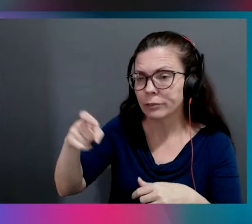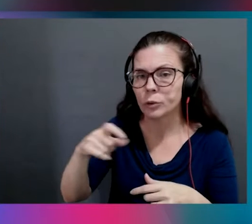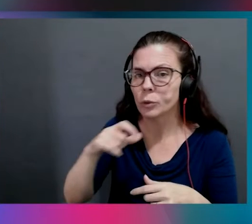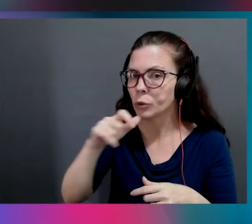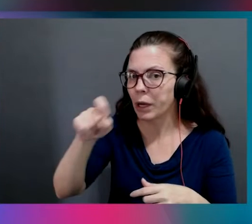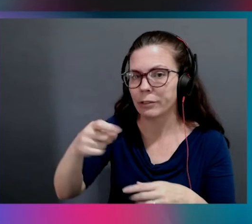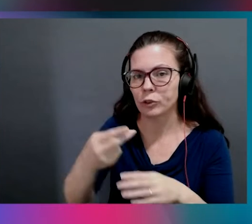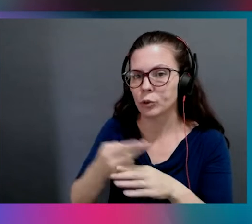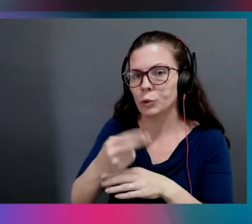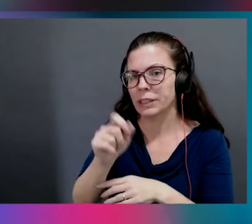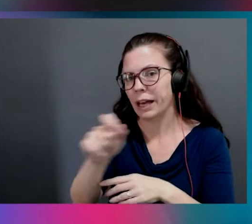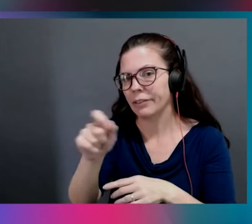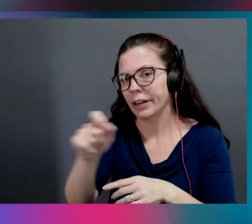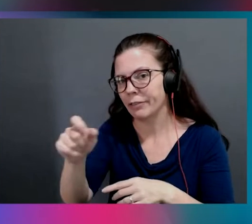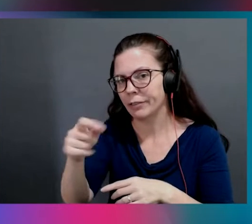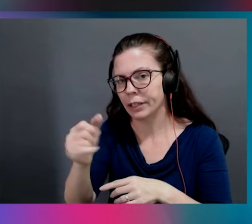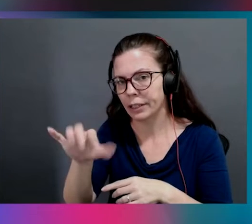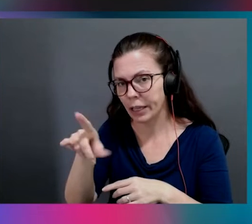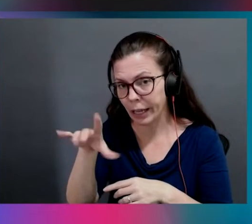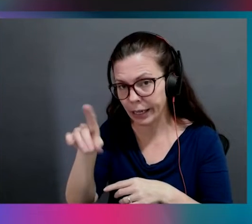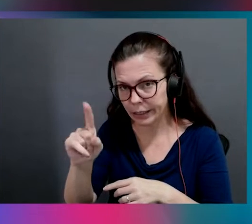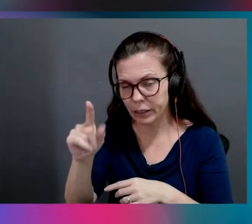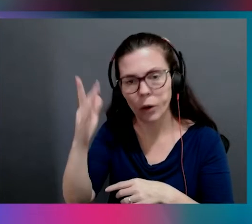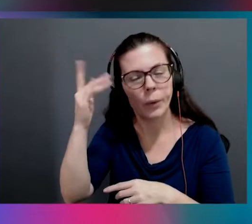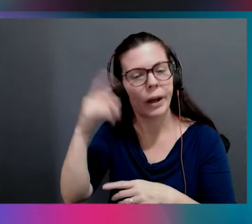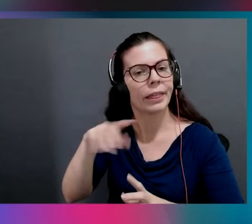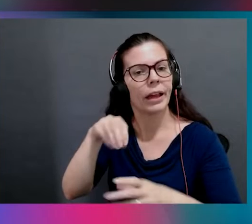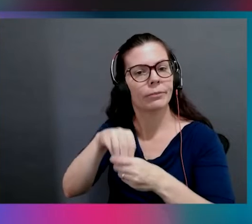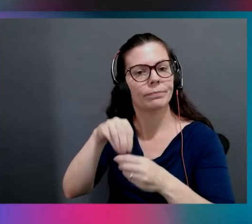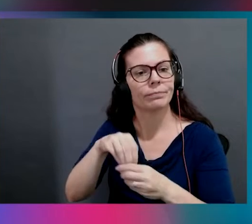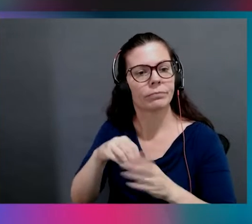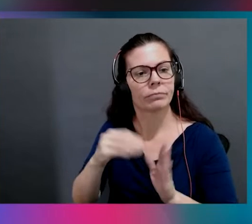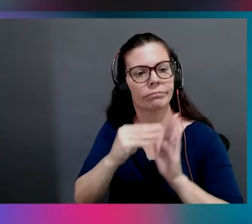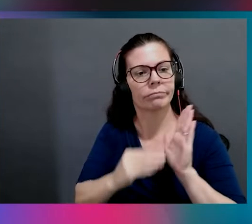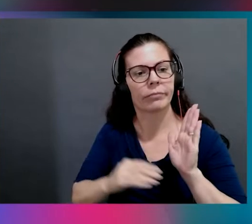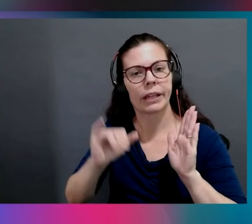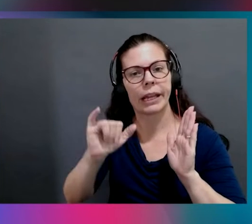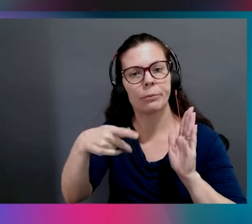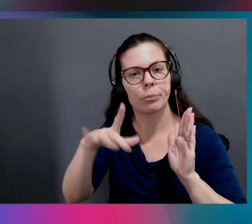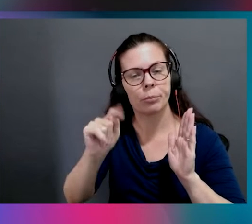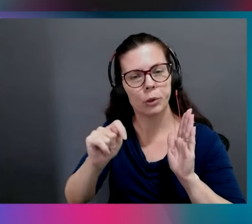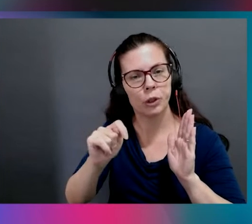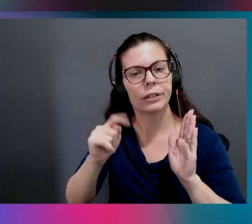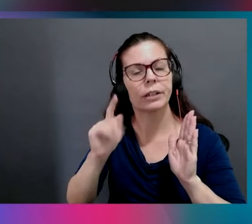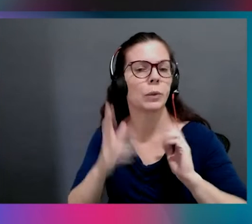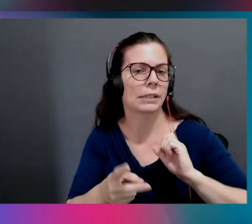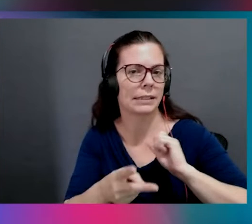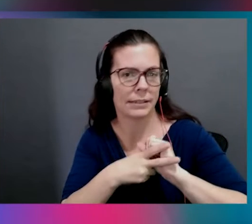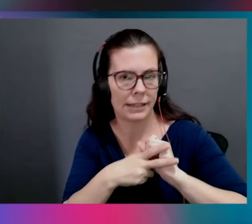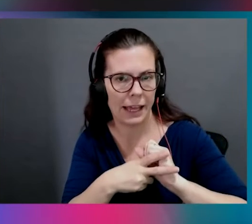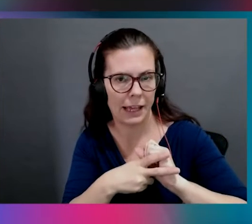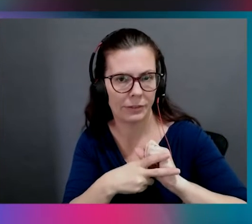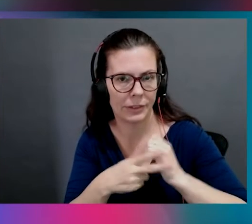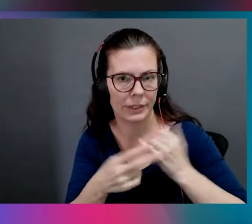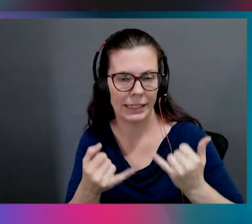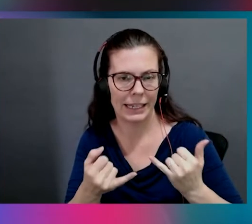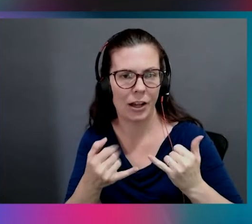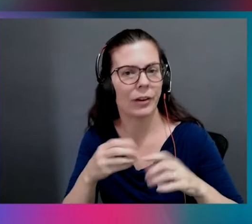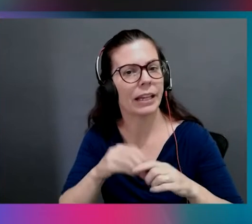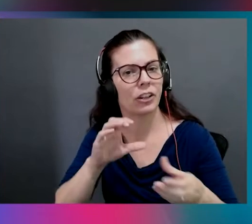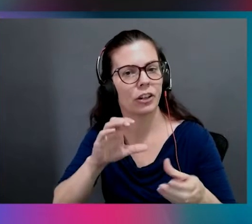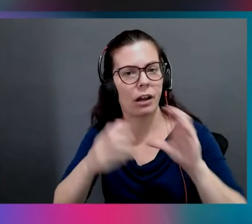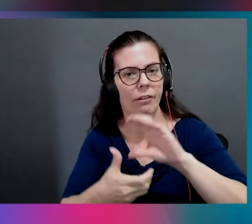--- guided, because all these inputs which you are going to put now, it is going to get saved in a configuration file.